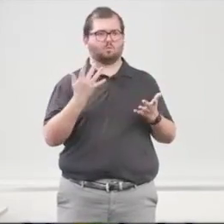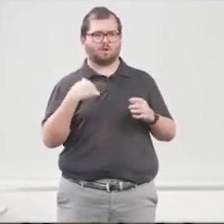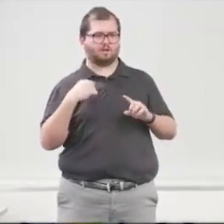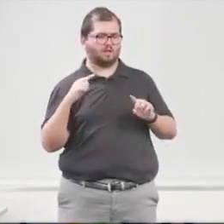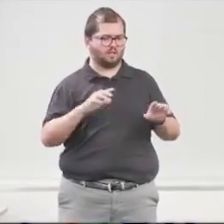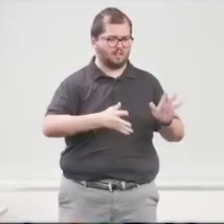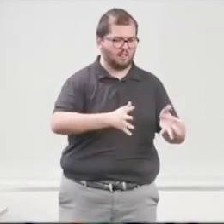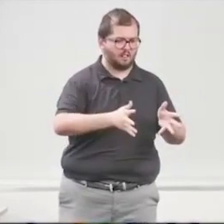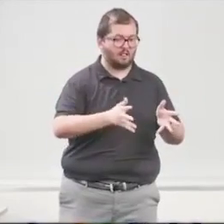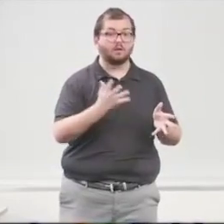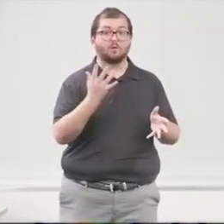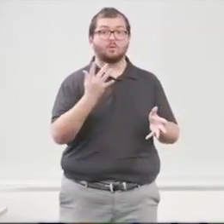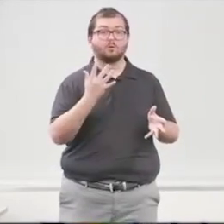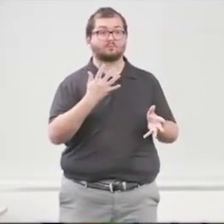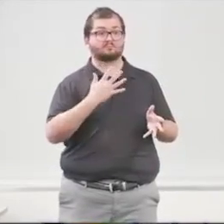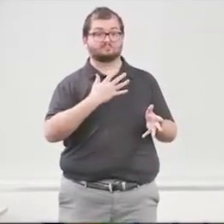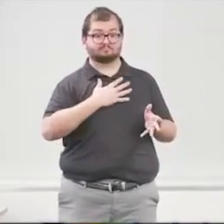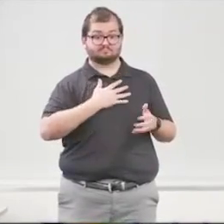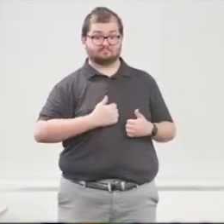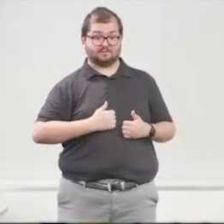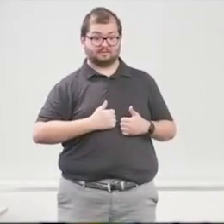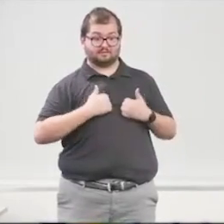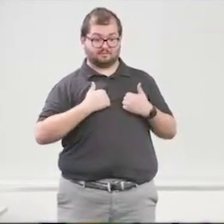put our life on the line for you.